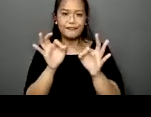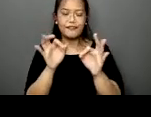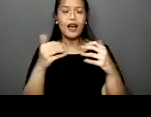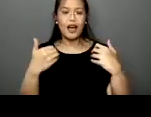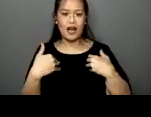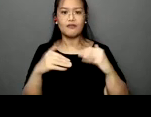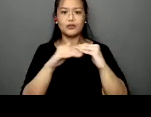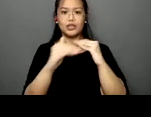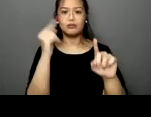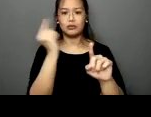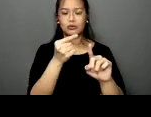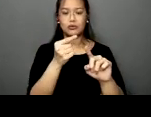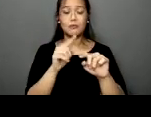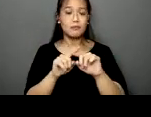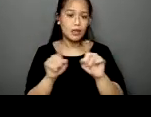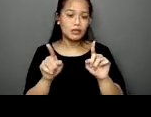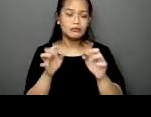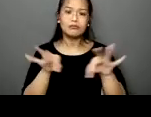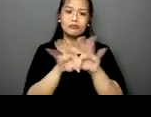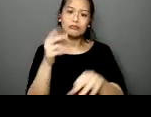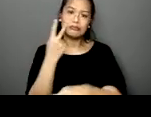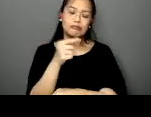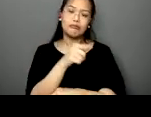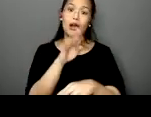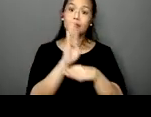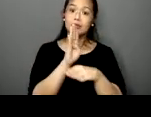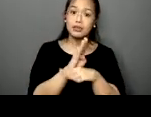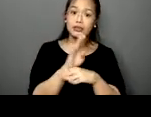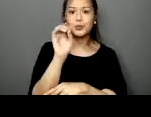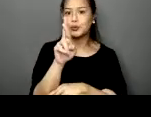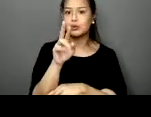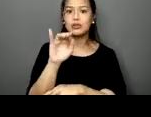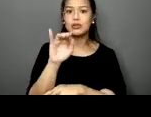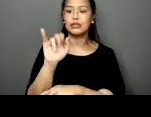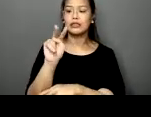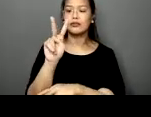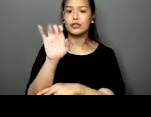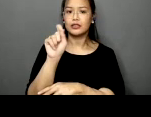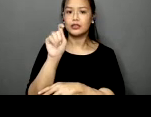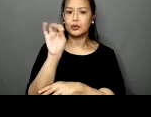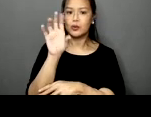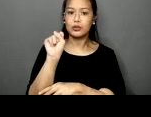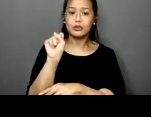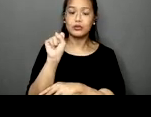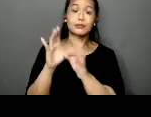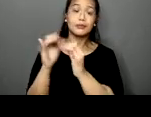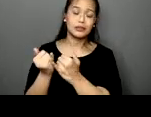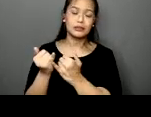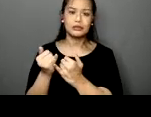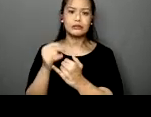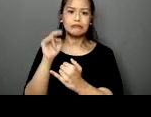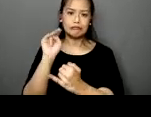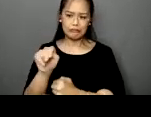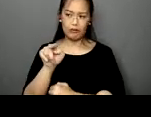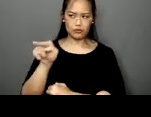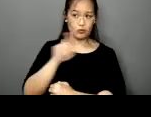nonetheless, it's important to see that businesses or investors or these structures in our society are supporting